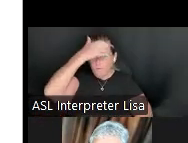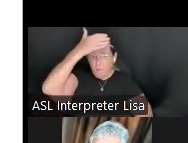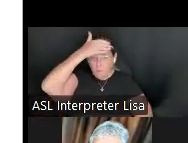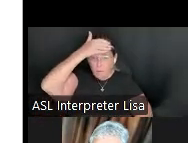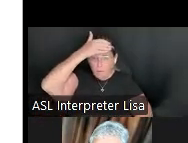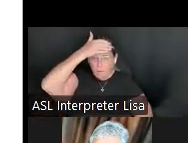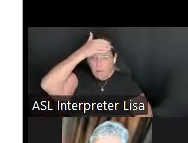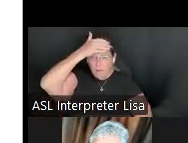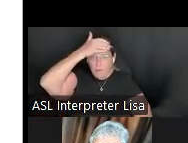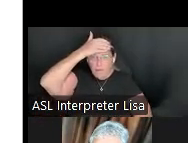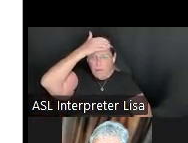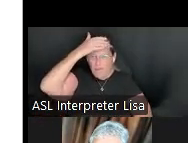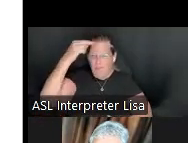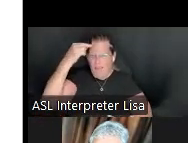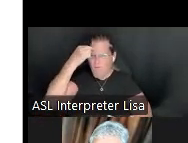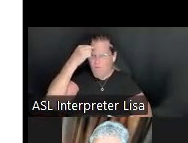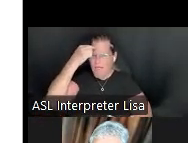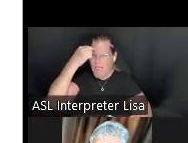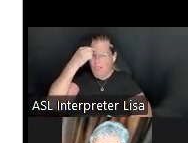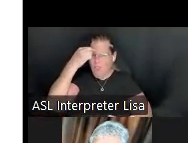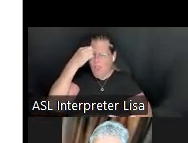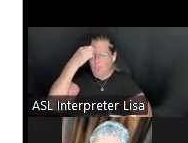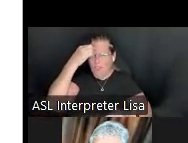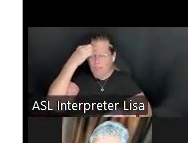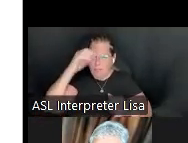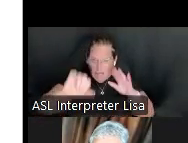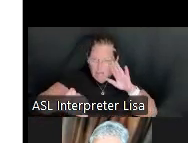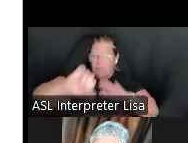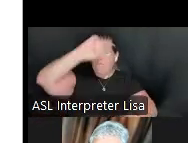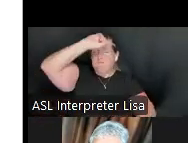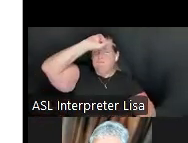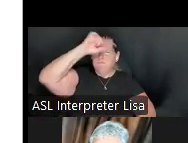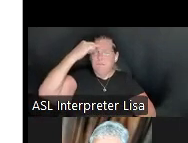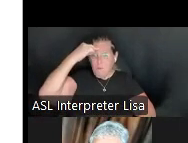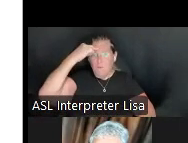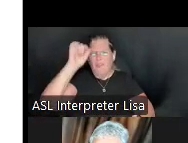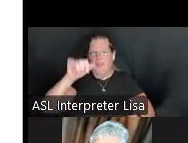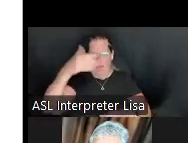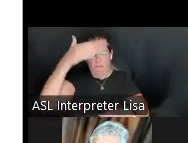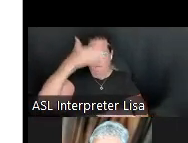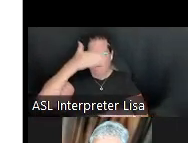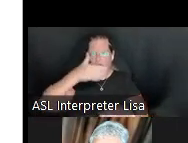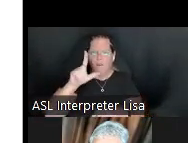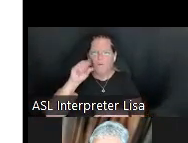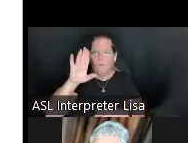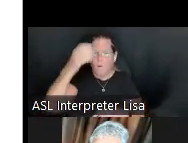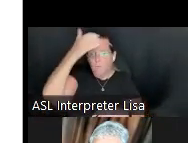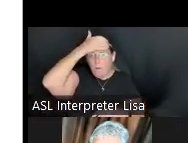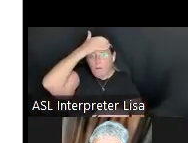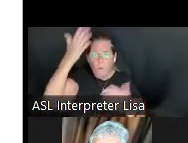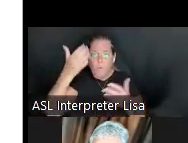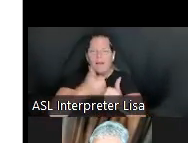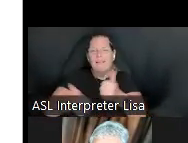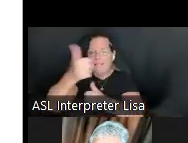directly under the forehead and can be injured from direct impact on the front of the head. This area is responsible for